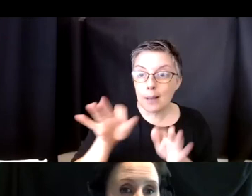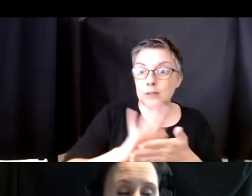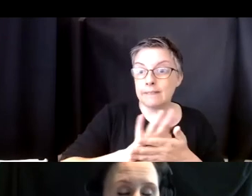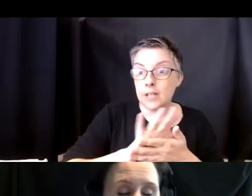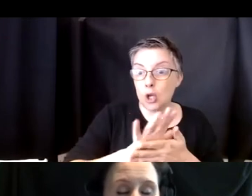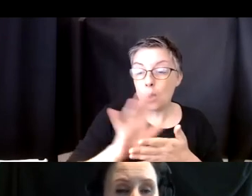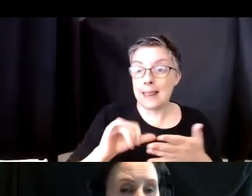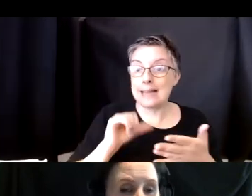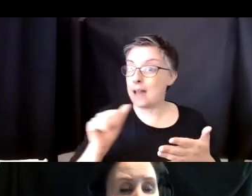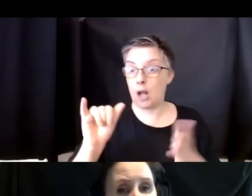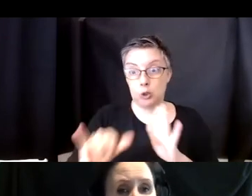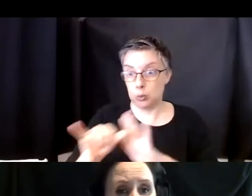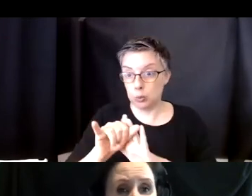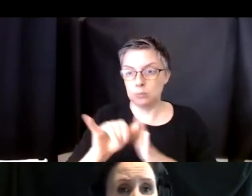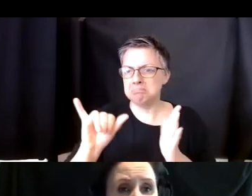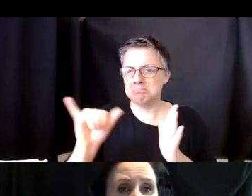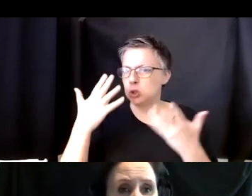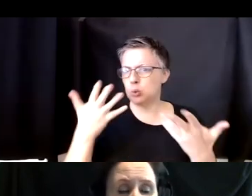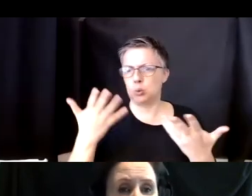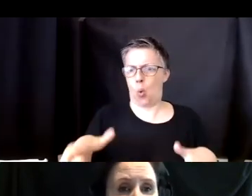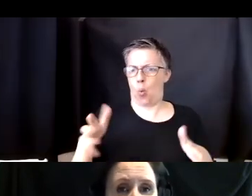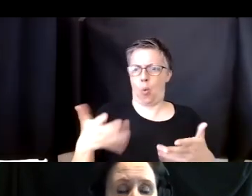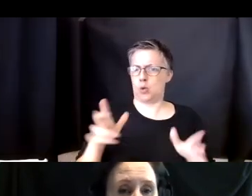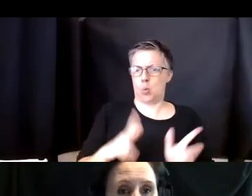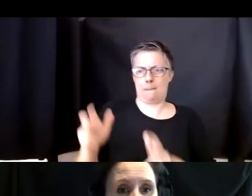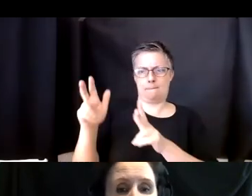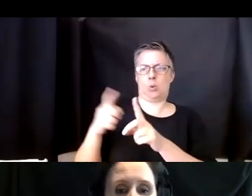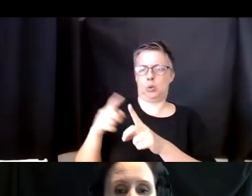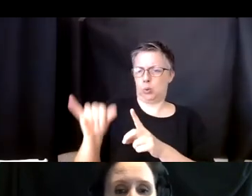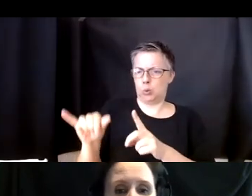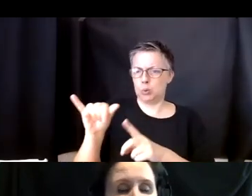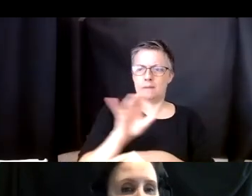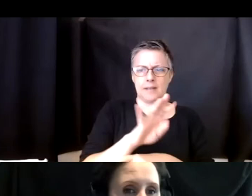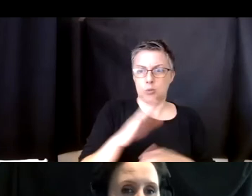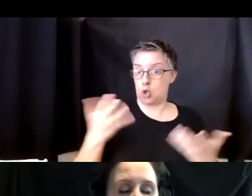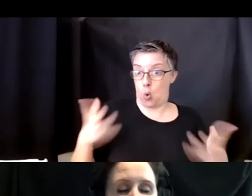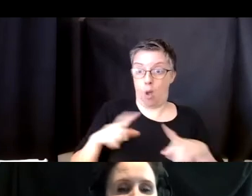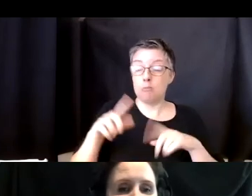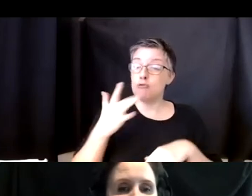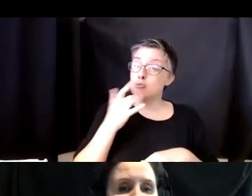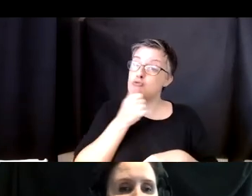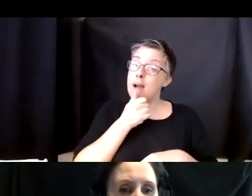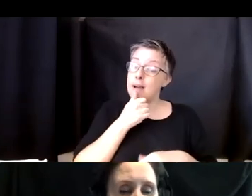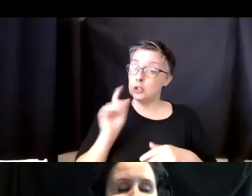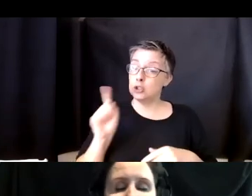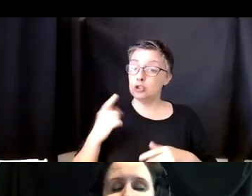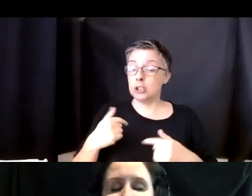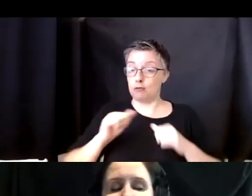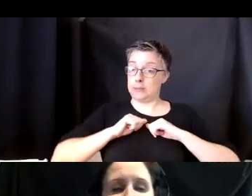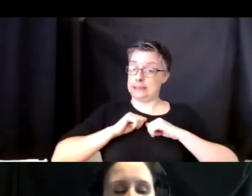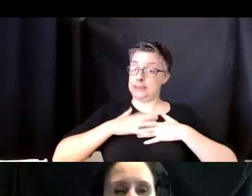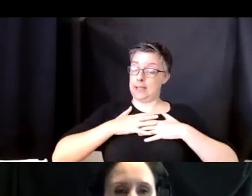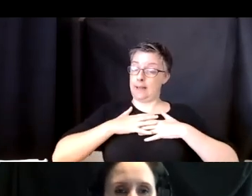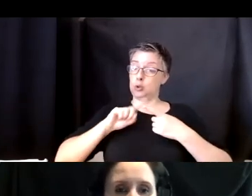that's not in YouTube. Like, you don't want to upload your video to YouTube or Facebook. You want it to be private. You want it to just go from yourself